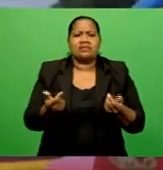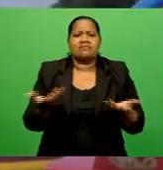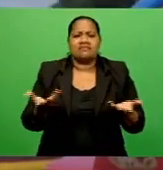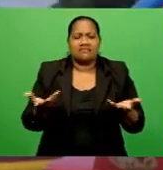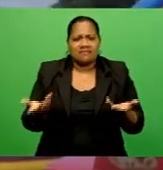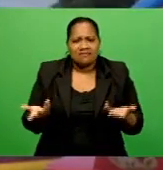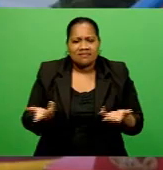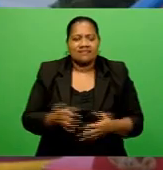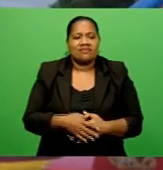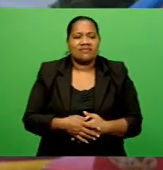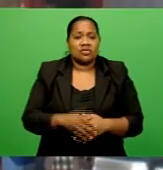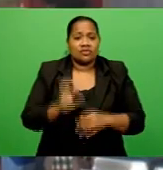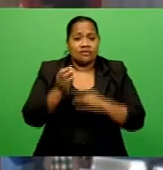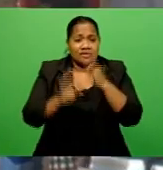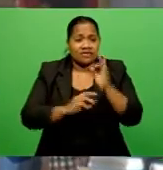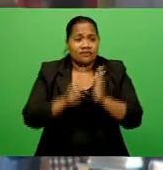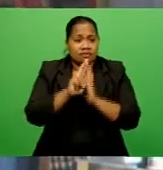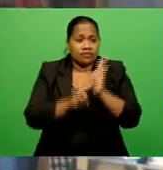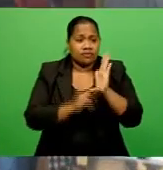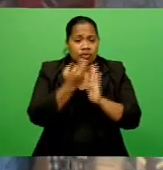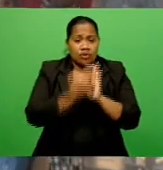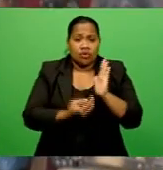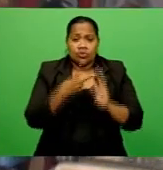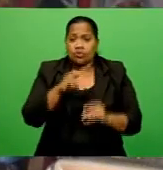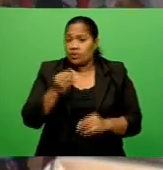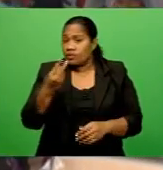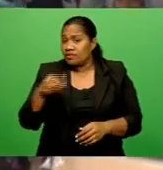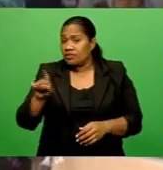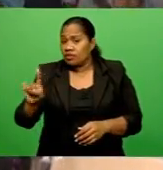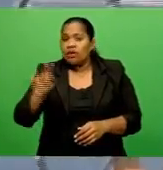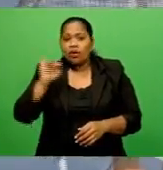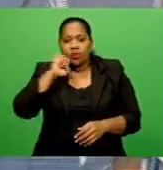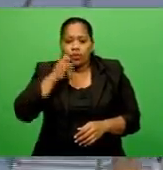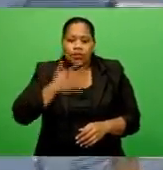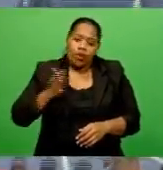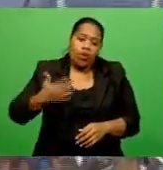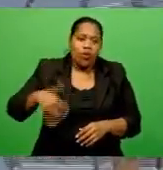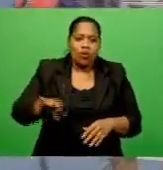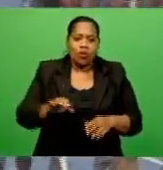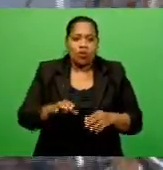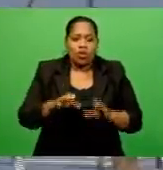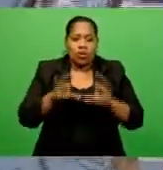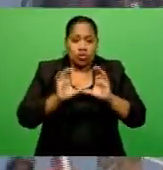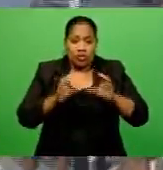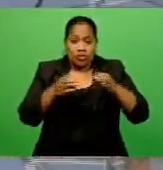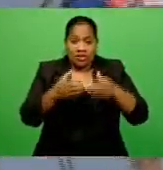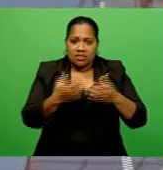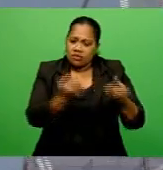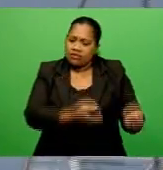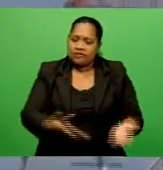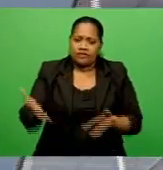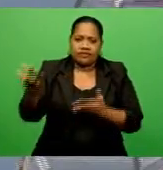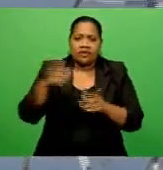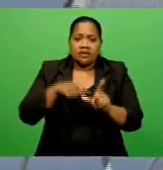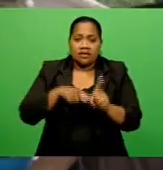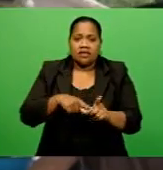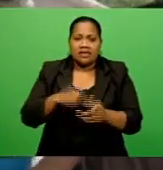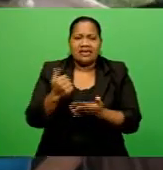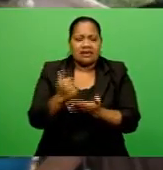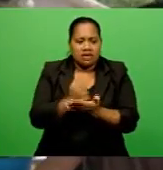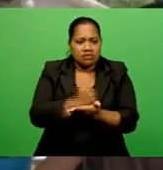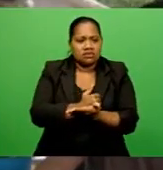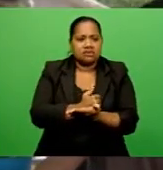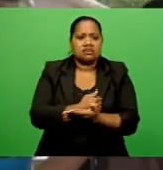The Festival Regulations 2021 will require all committees to submit annual accounts, manage assets, use public